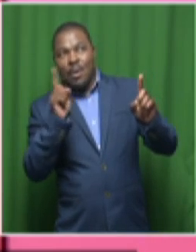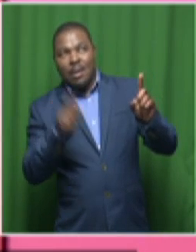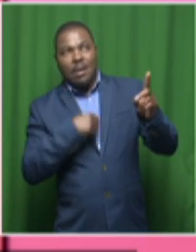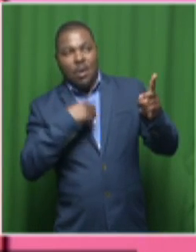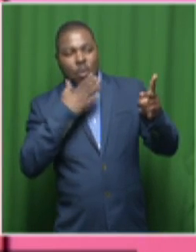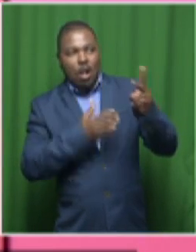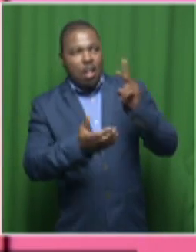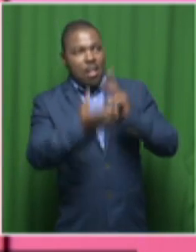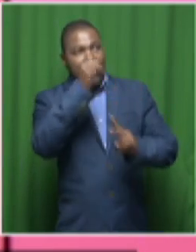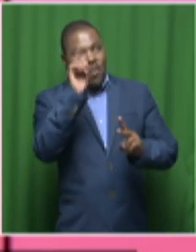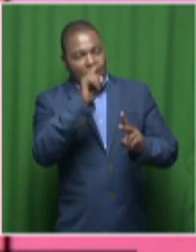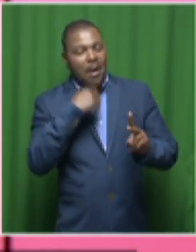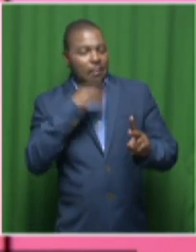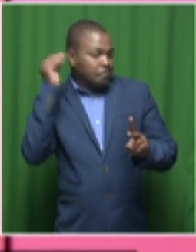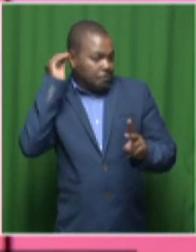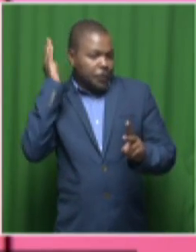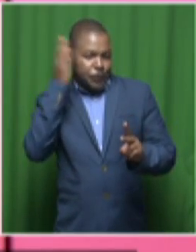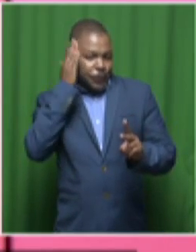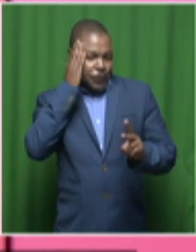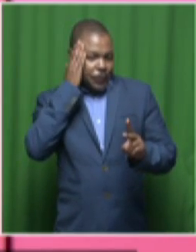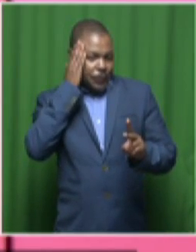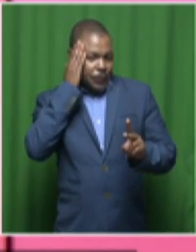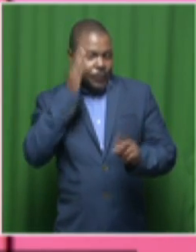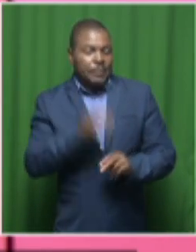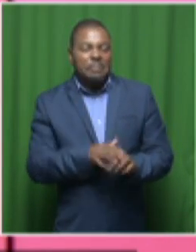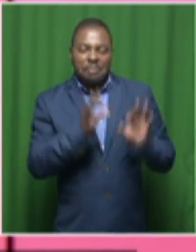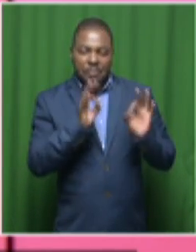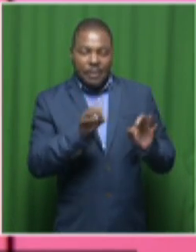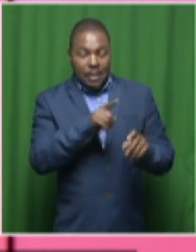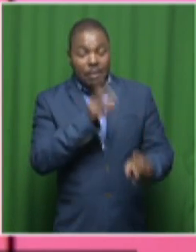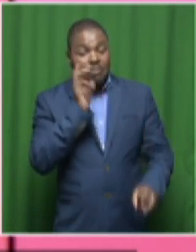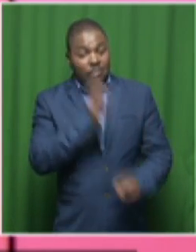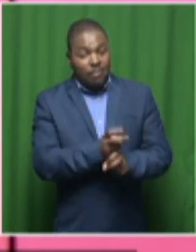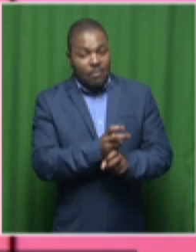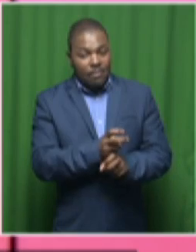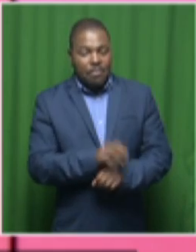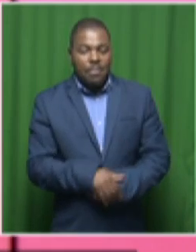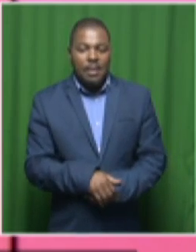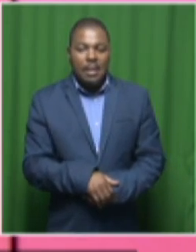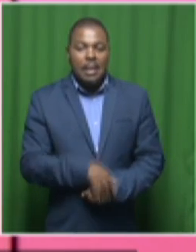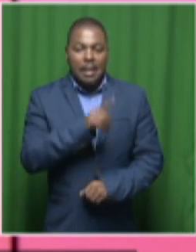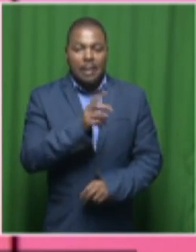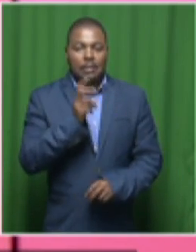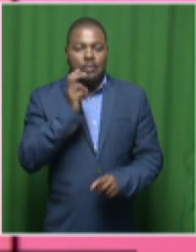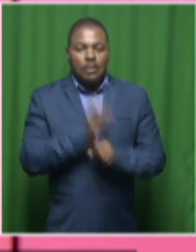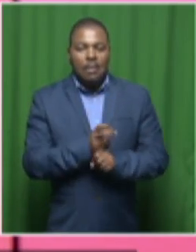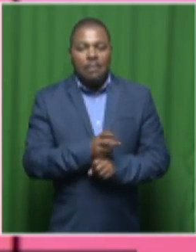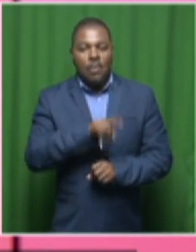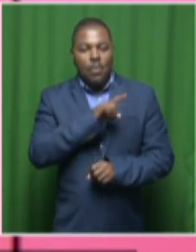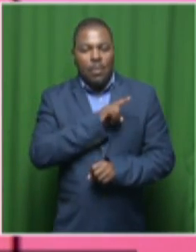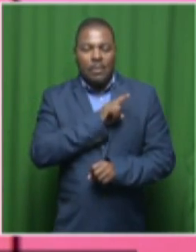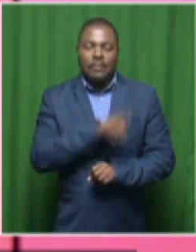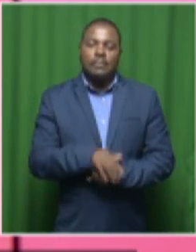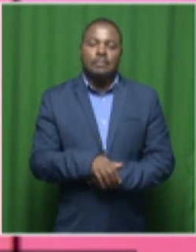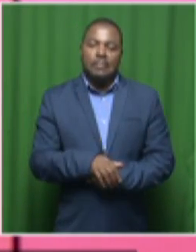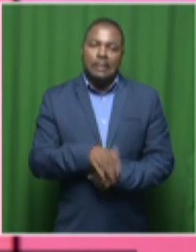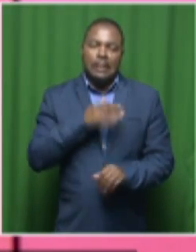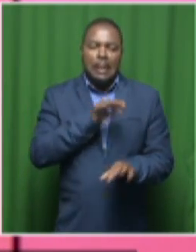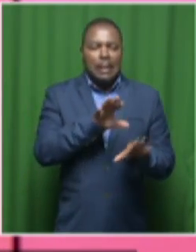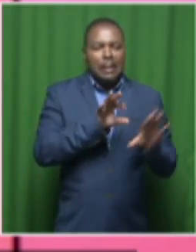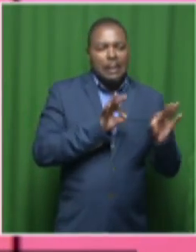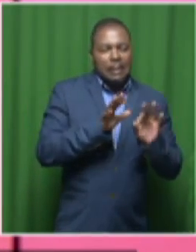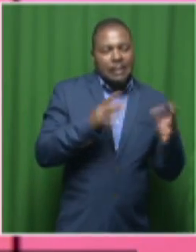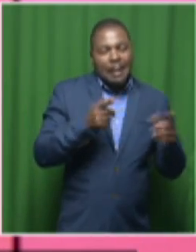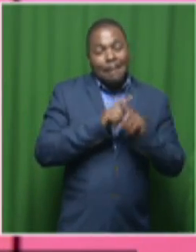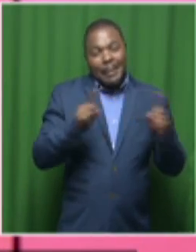to achieve, and which was exactly that. It was tough. It was tough in selection, but at the